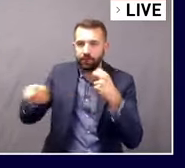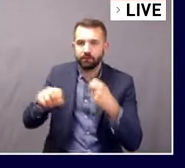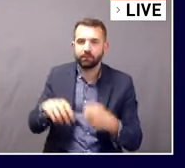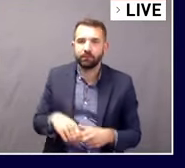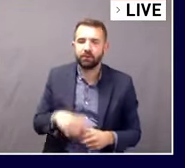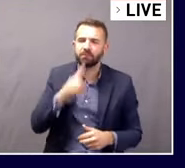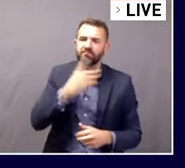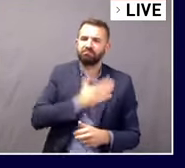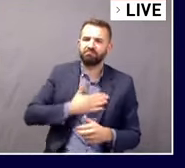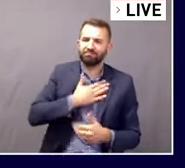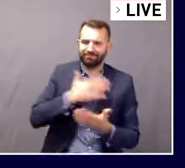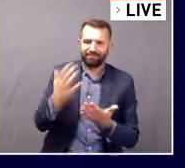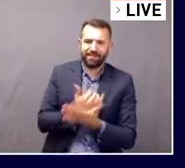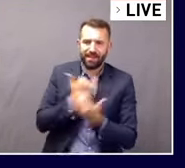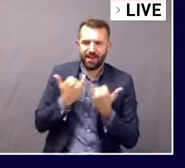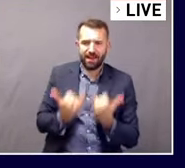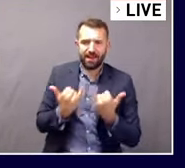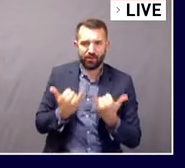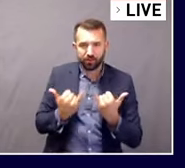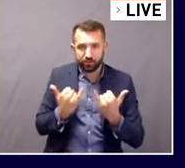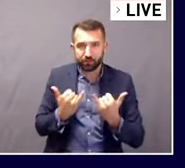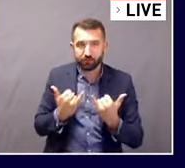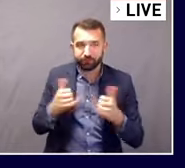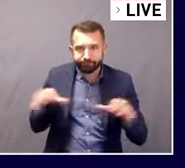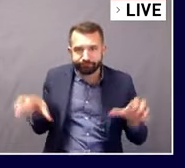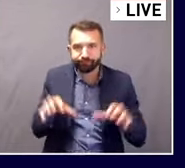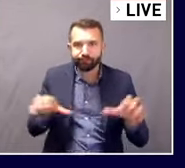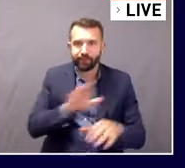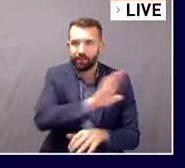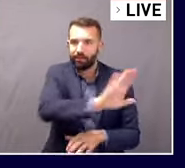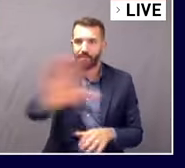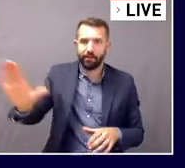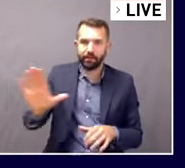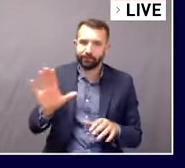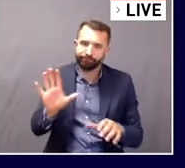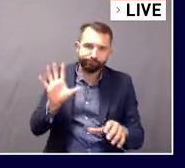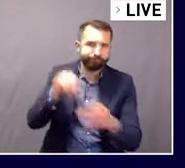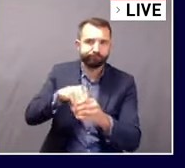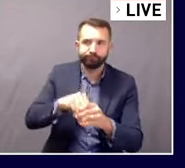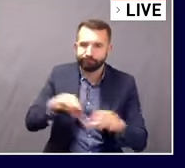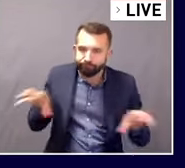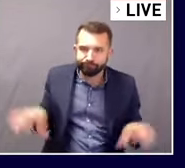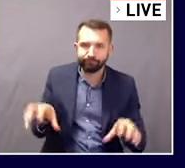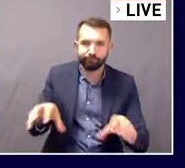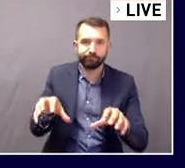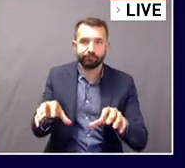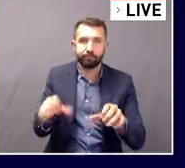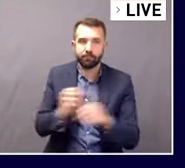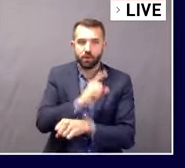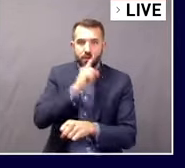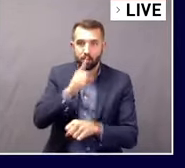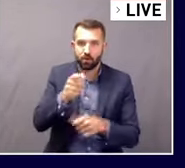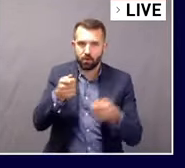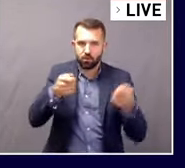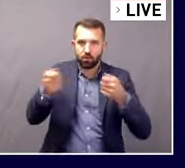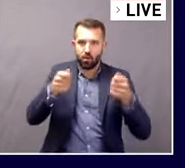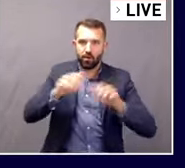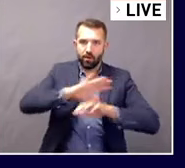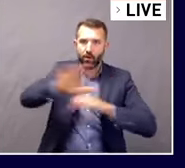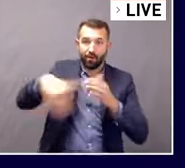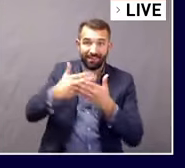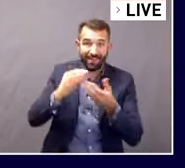opportunity and do your part to help the state as a whole get control of where things stand and keep a lid